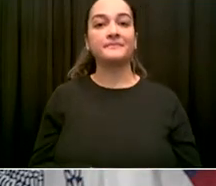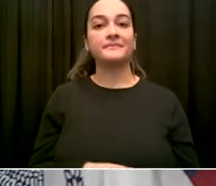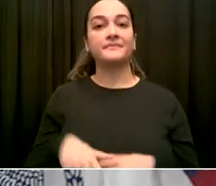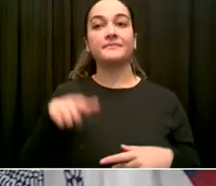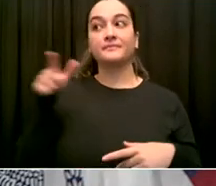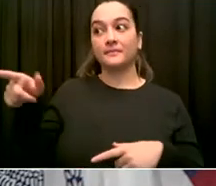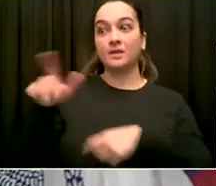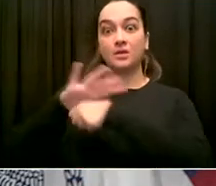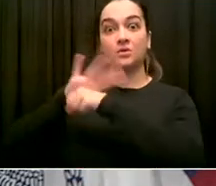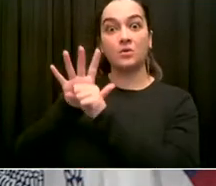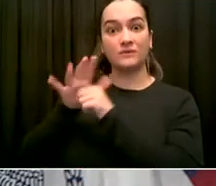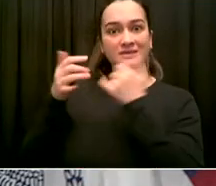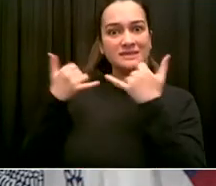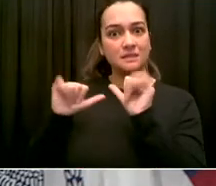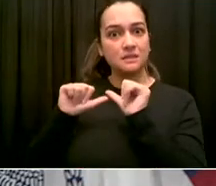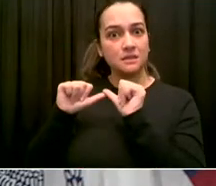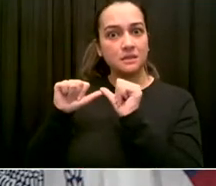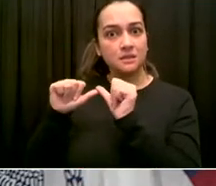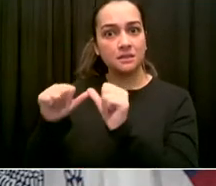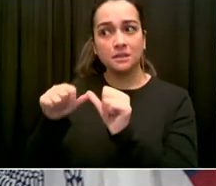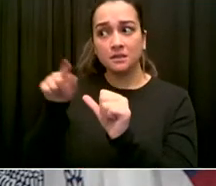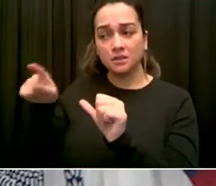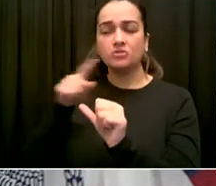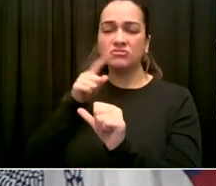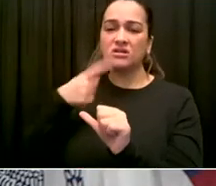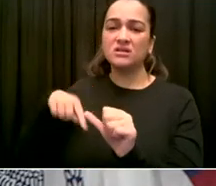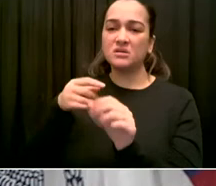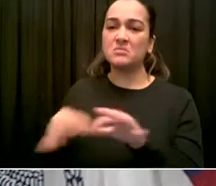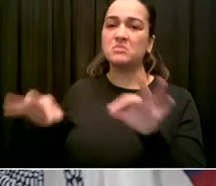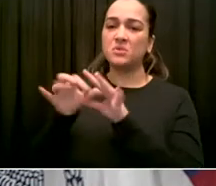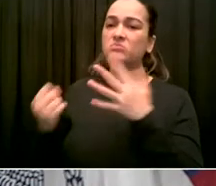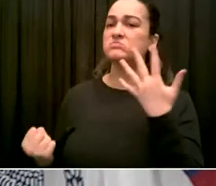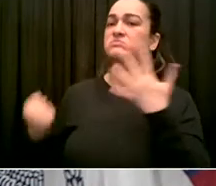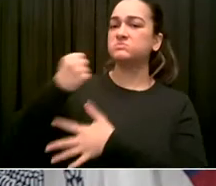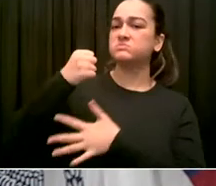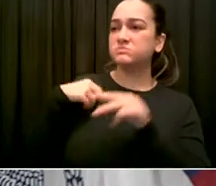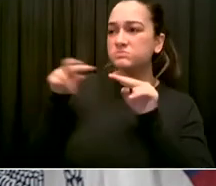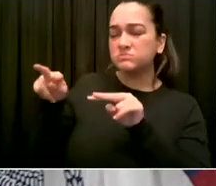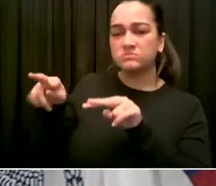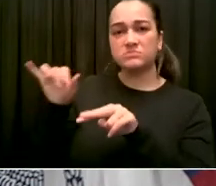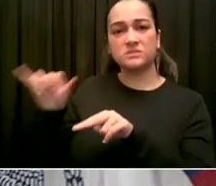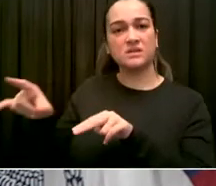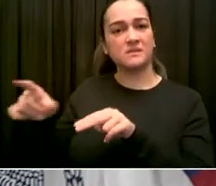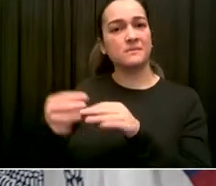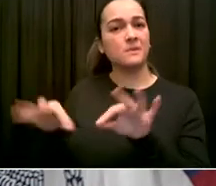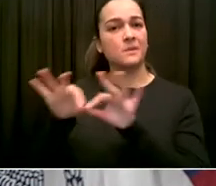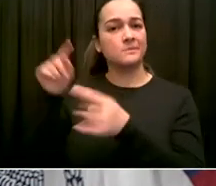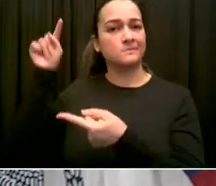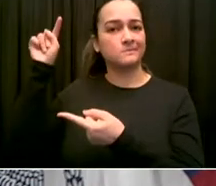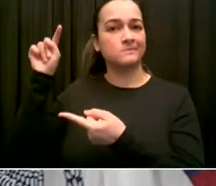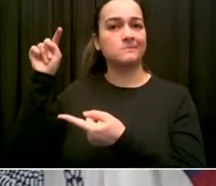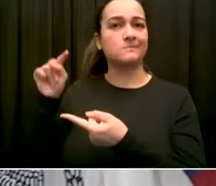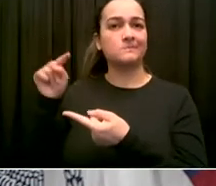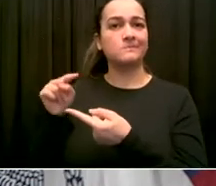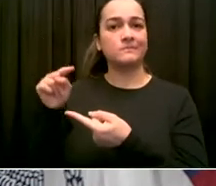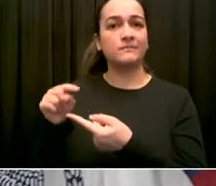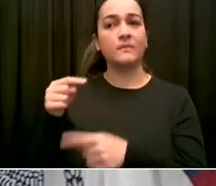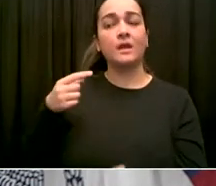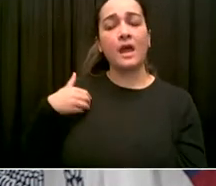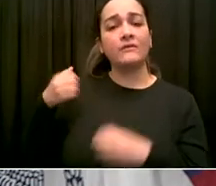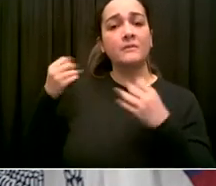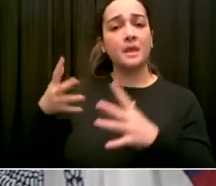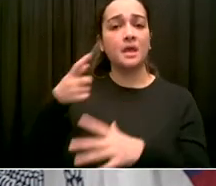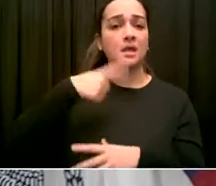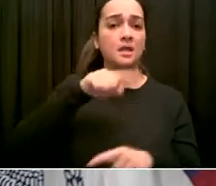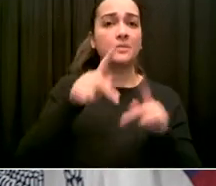got a lot to cover though, Steve. I mean, this is, I'm sorry to have to say this, but look at every day we hear new revelations that require their